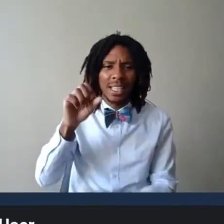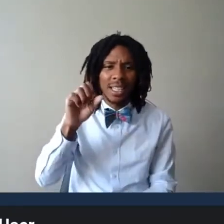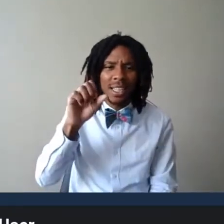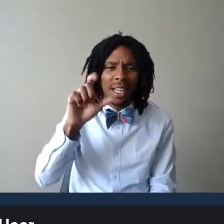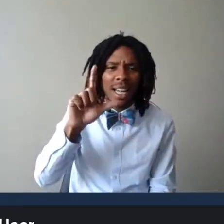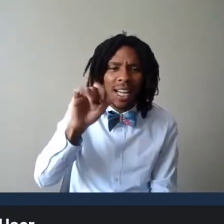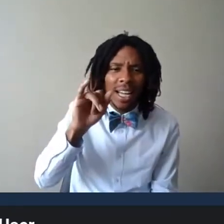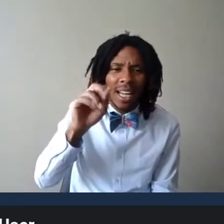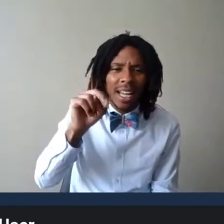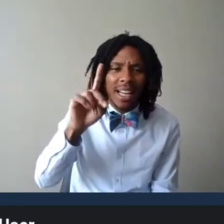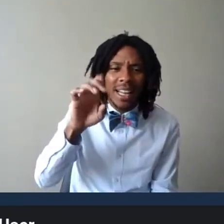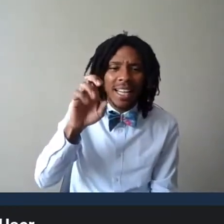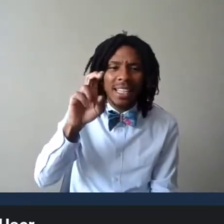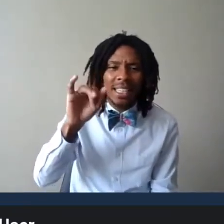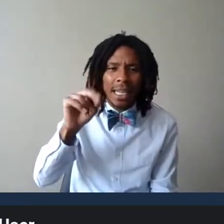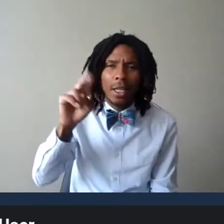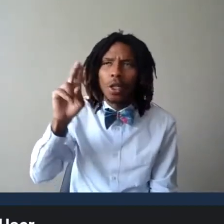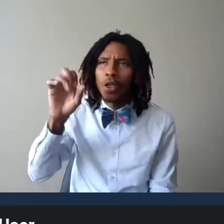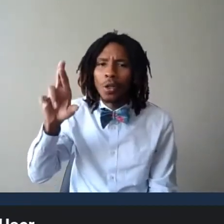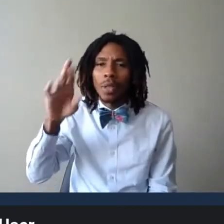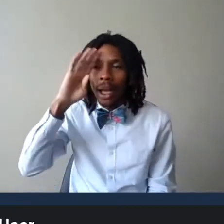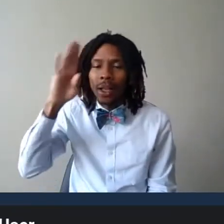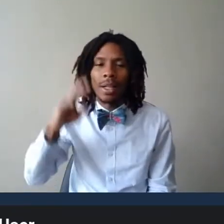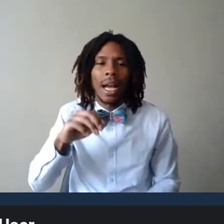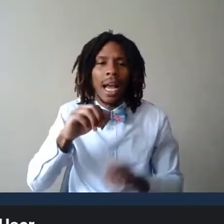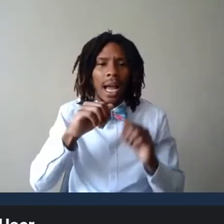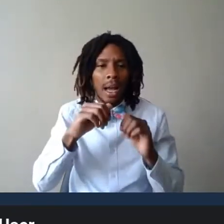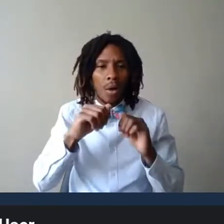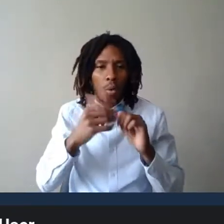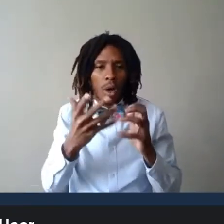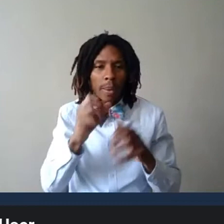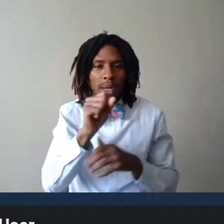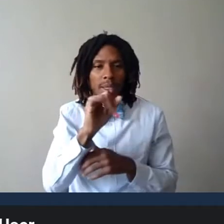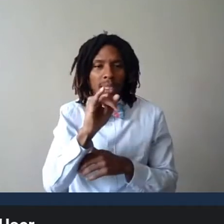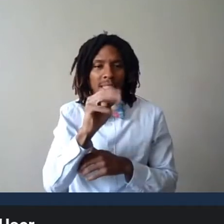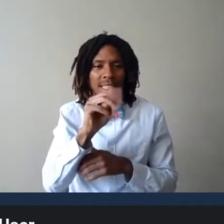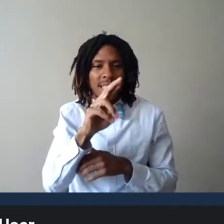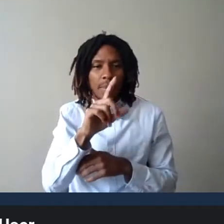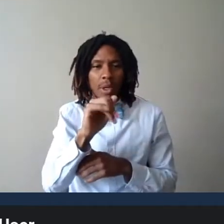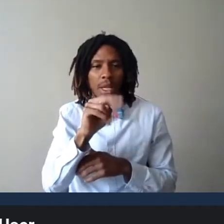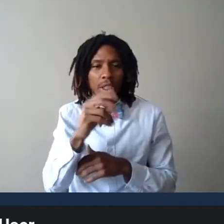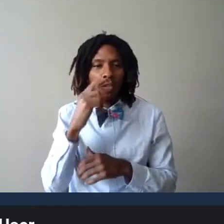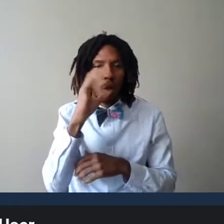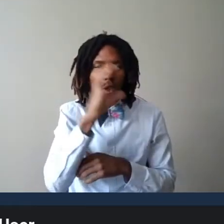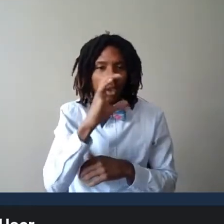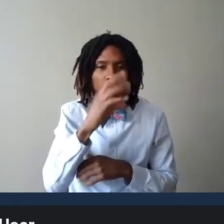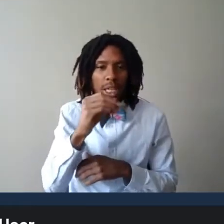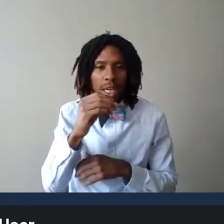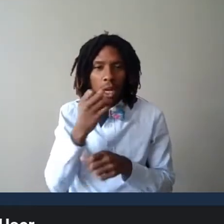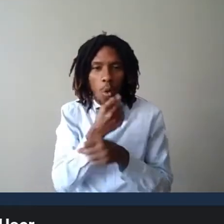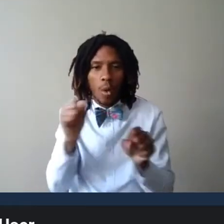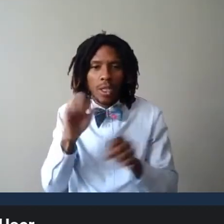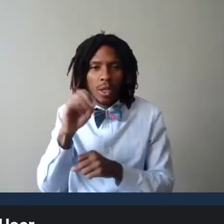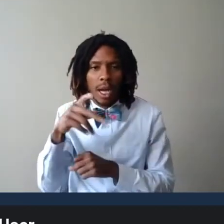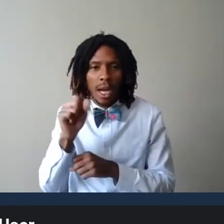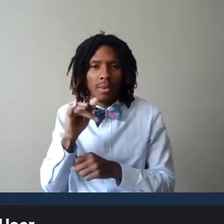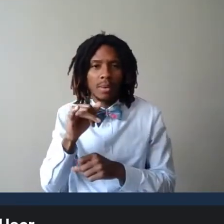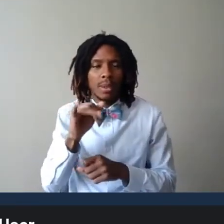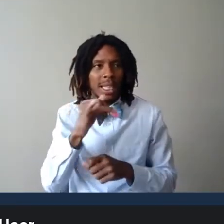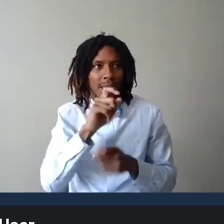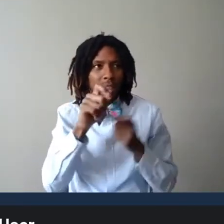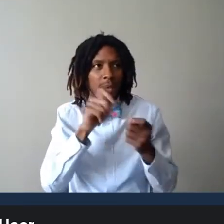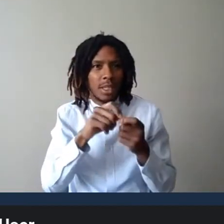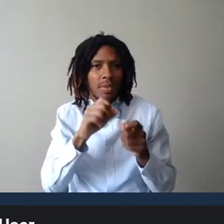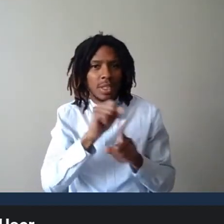user. Hello. How about simulations for search and rescue ops? I mean, this is a very specific situation, but like.